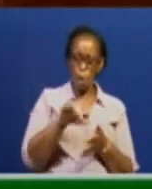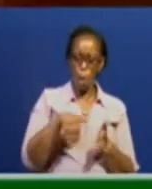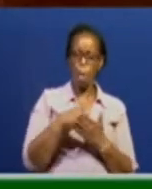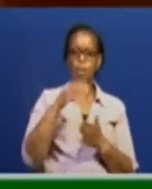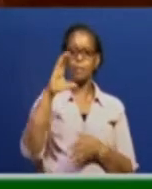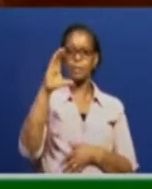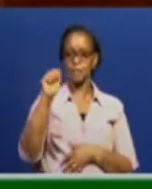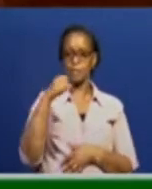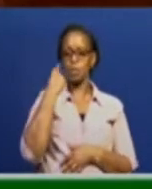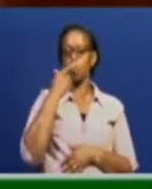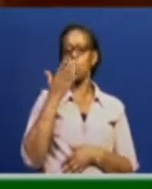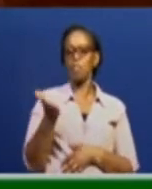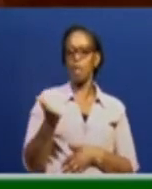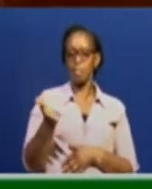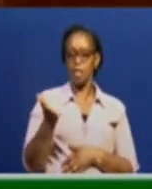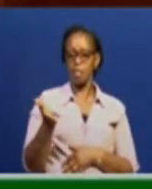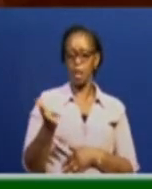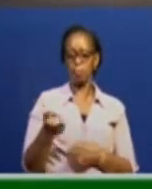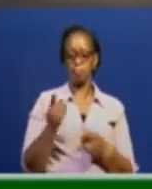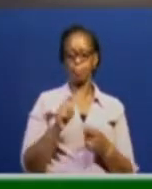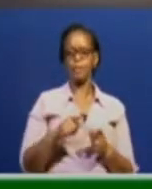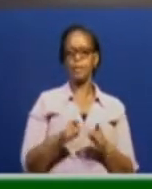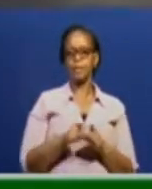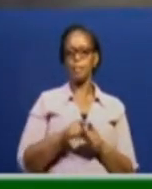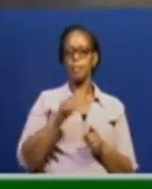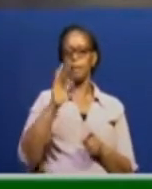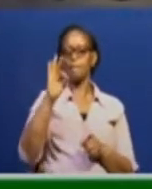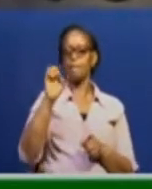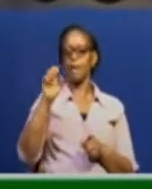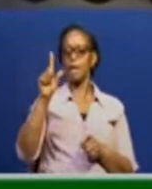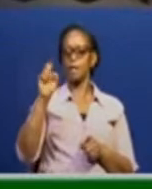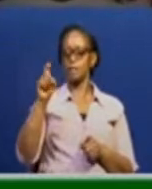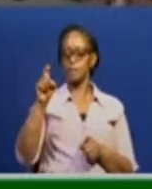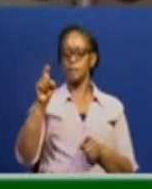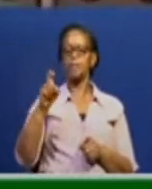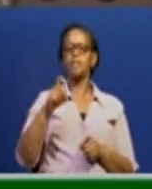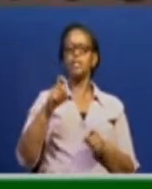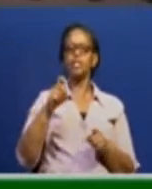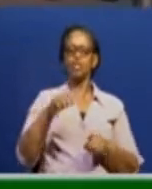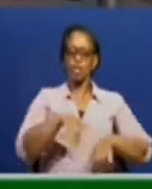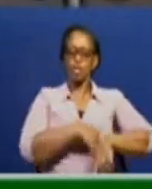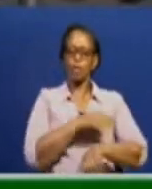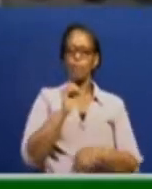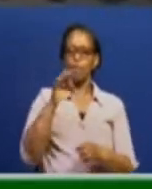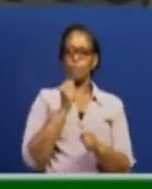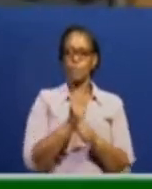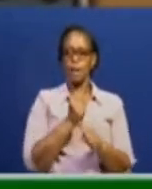present, Mr. Felix Kosgei, Chief of Staff and Head of Public Service,